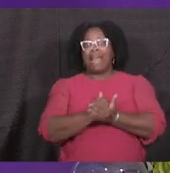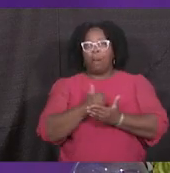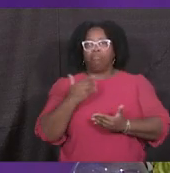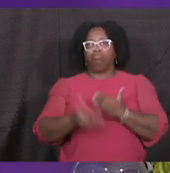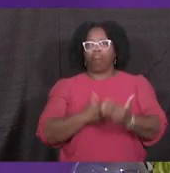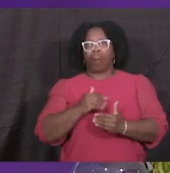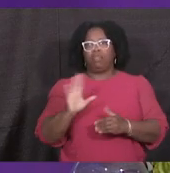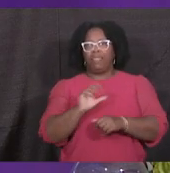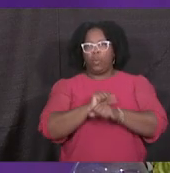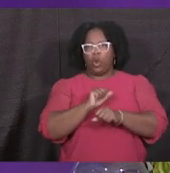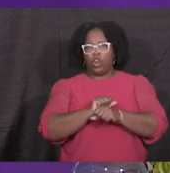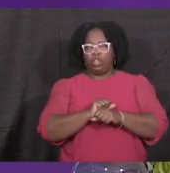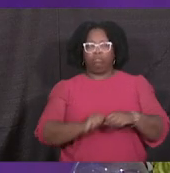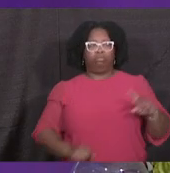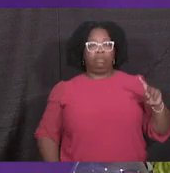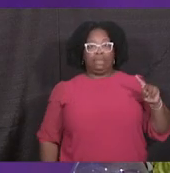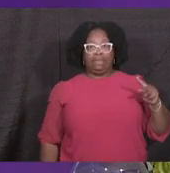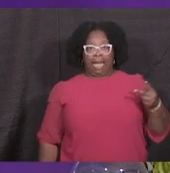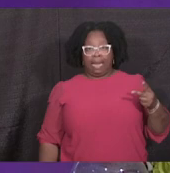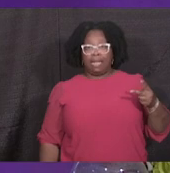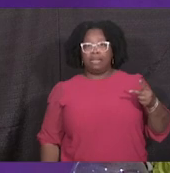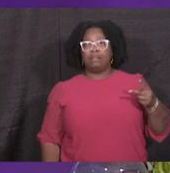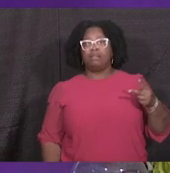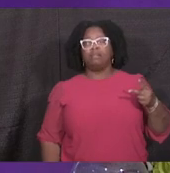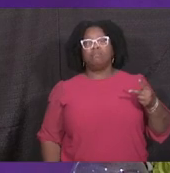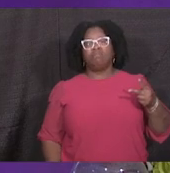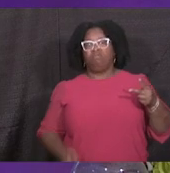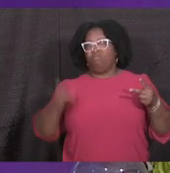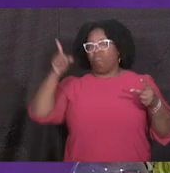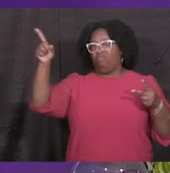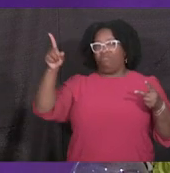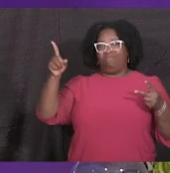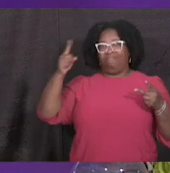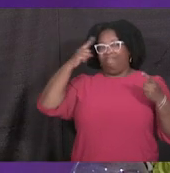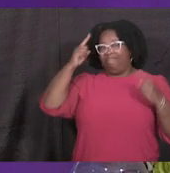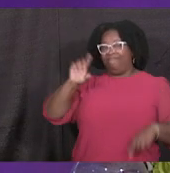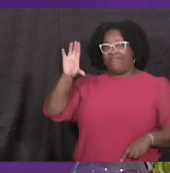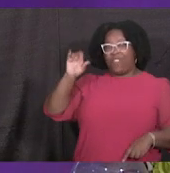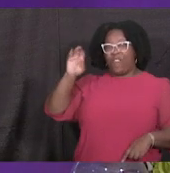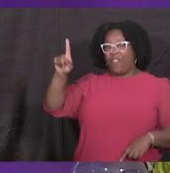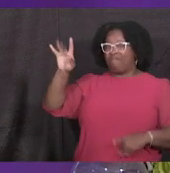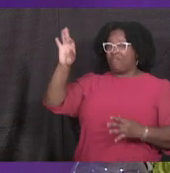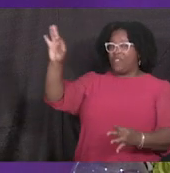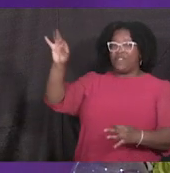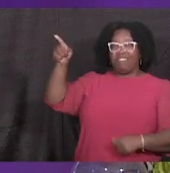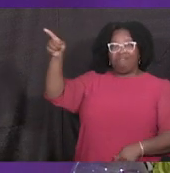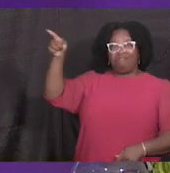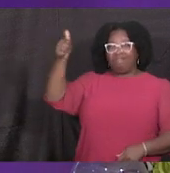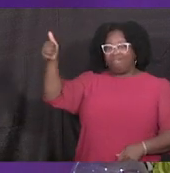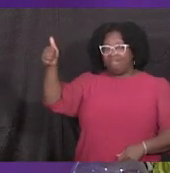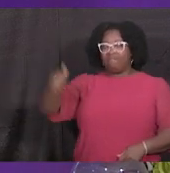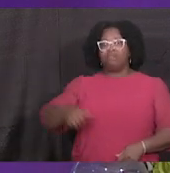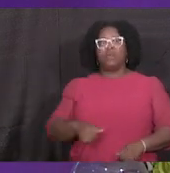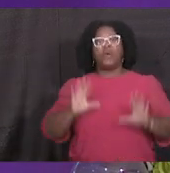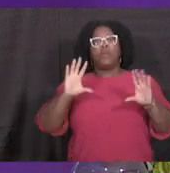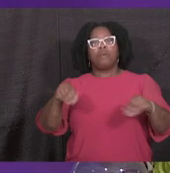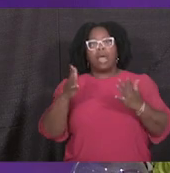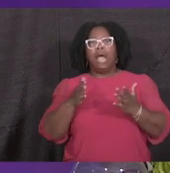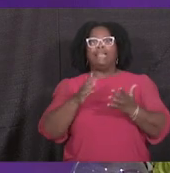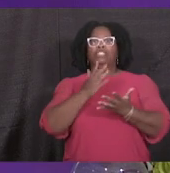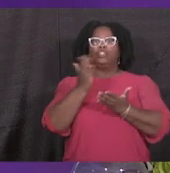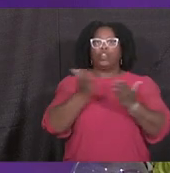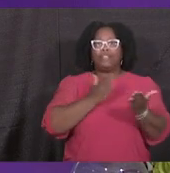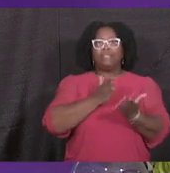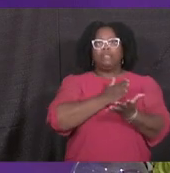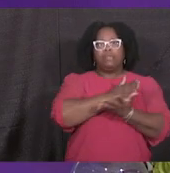need. And then secondly, you know, make sure just exactly what Carl said, he hit it on the head, is just make sure that you're giving those wraparound services. These